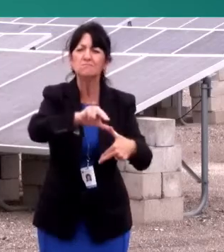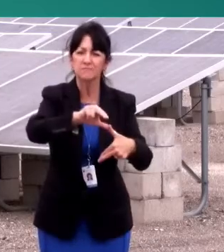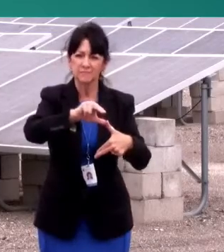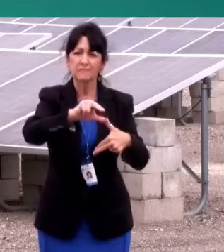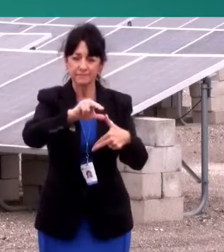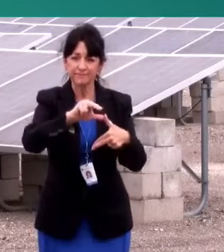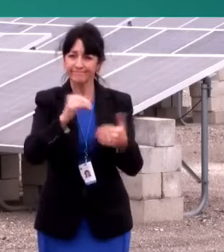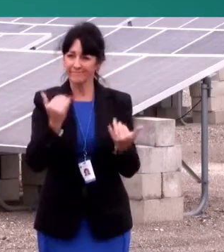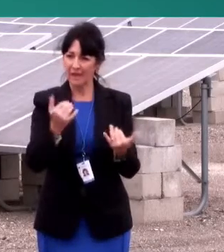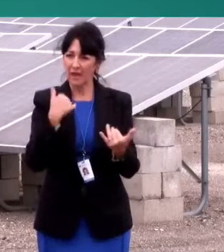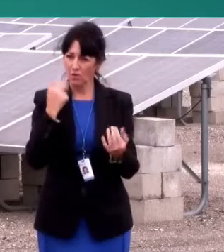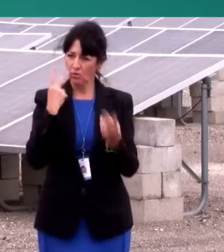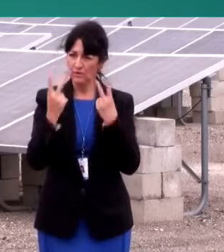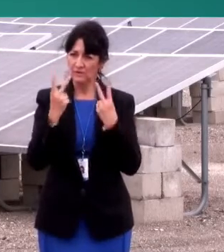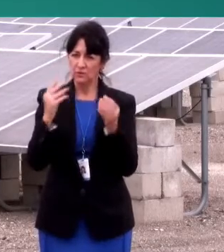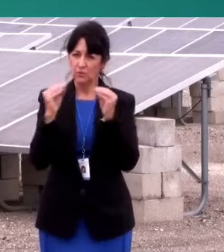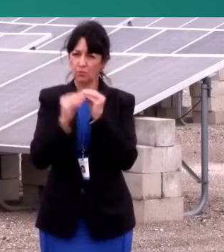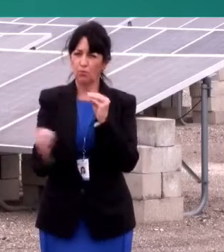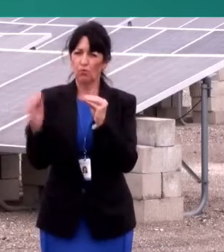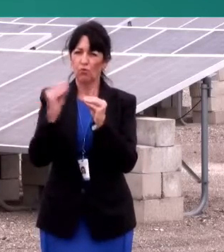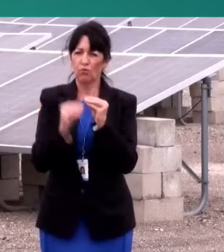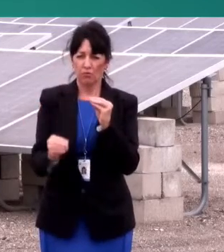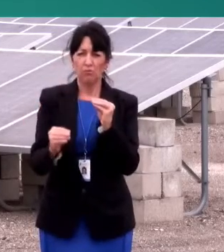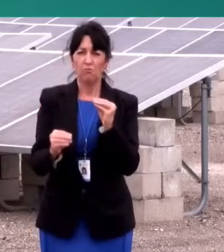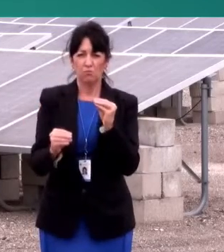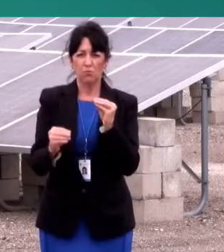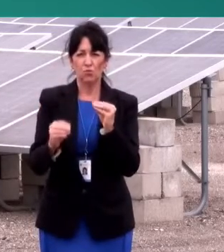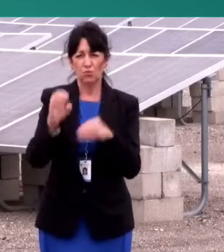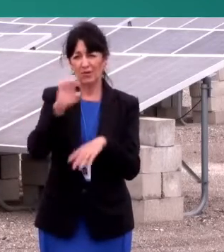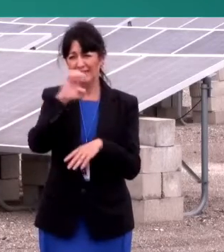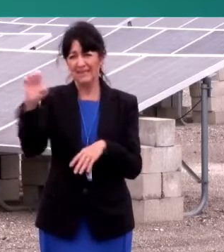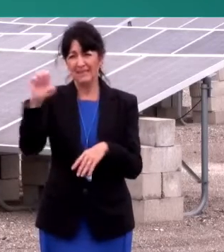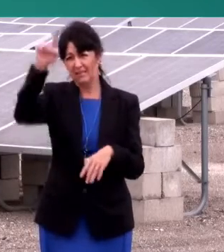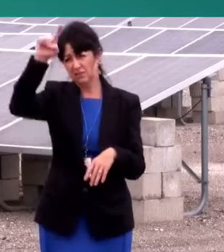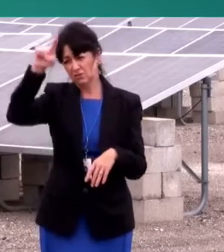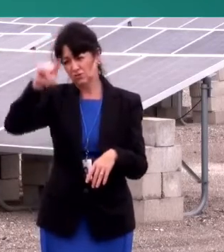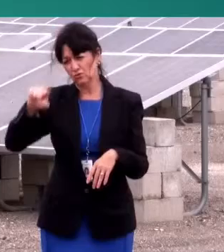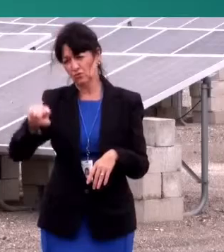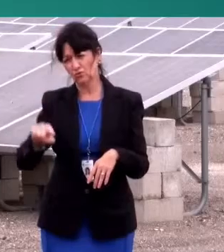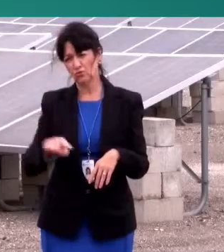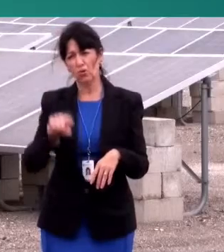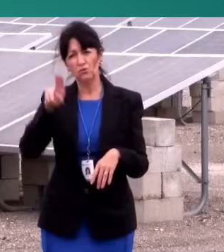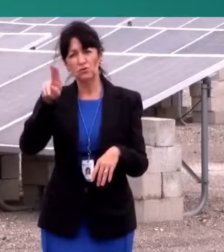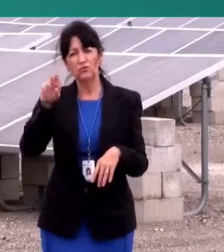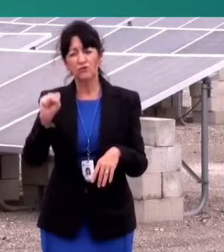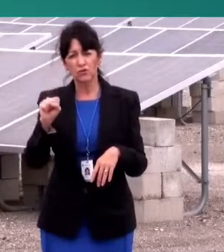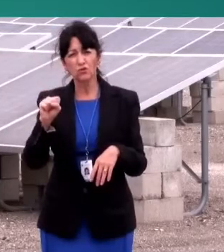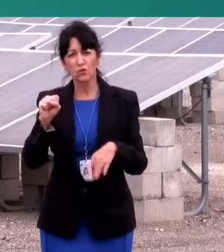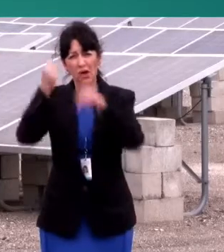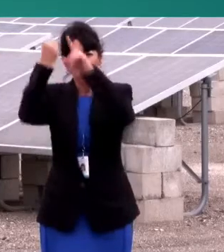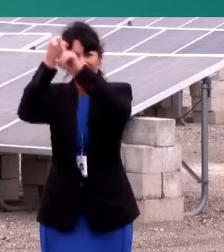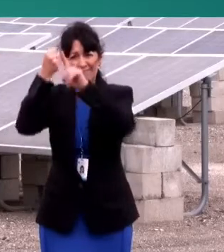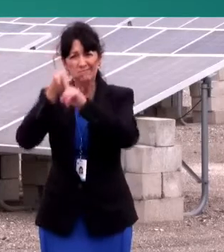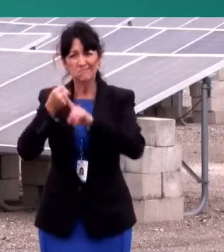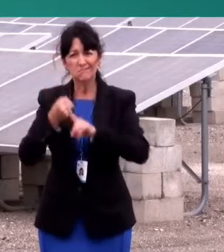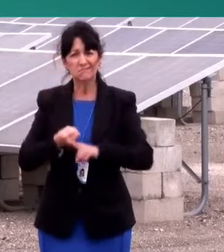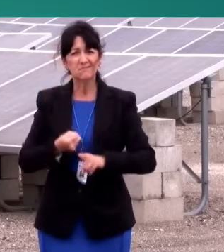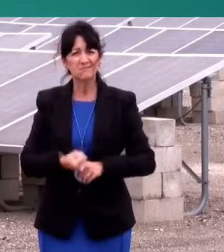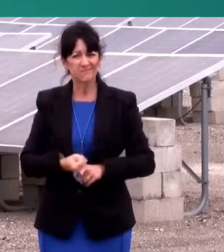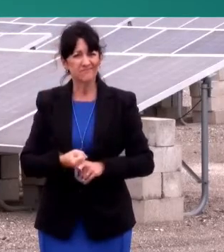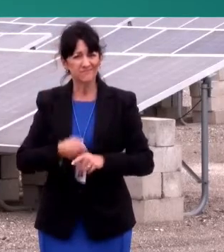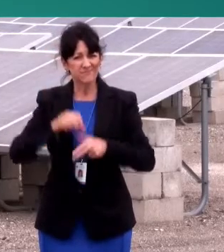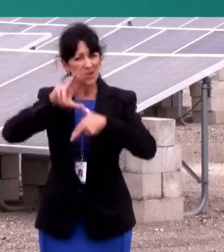the East Coast and across this country and around the world, wreaking havoc in communities just like the little one not too